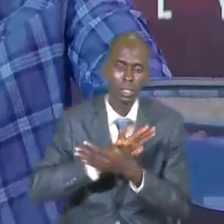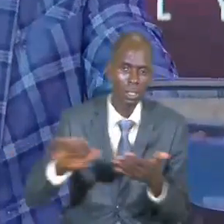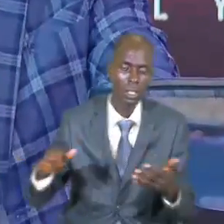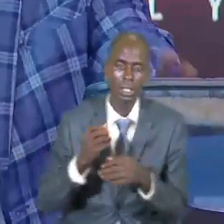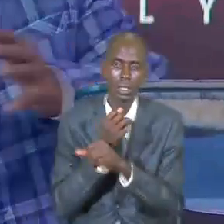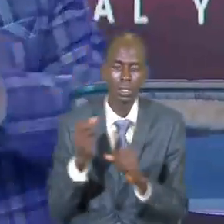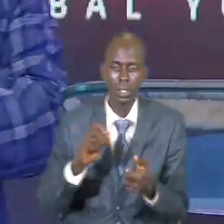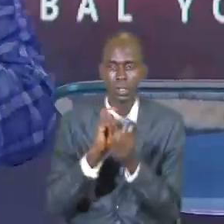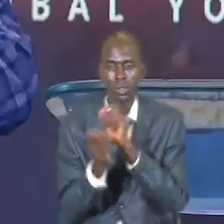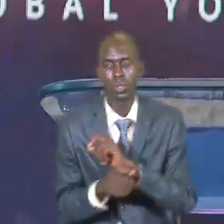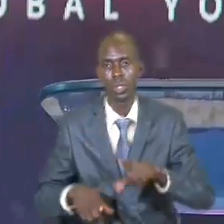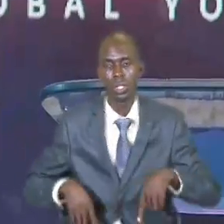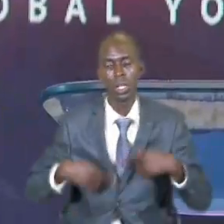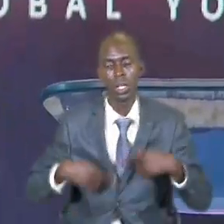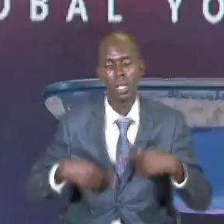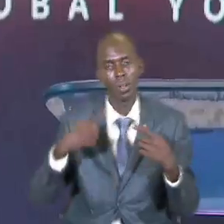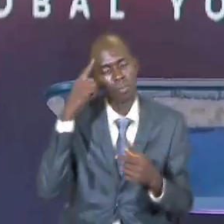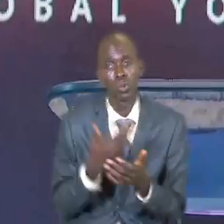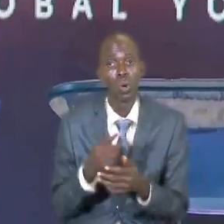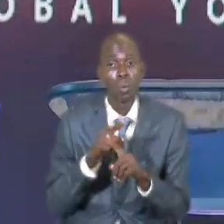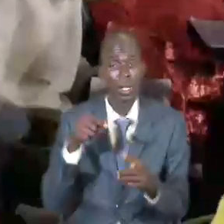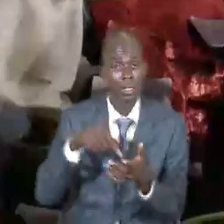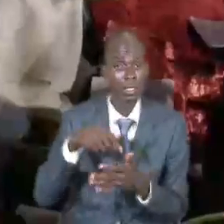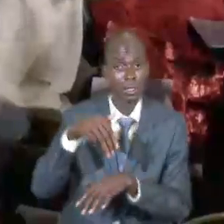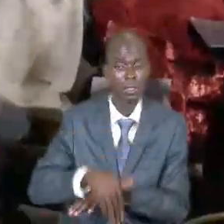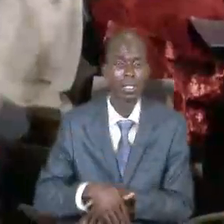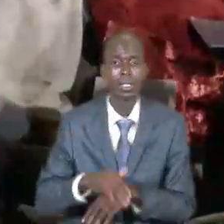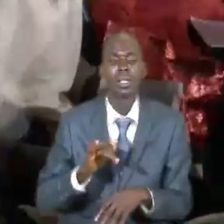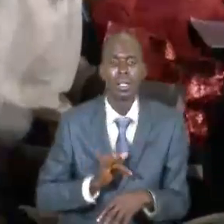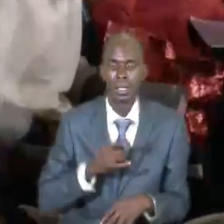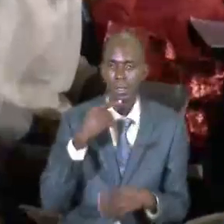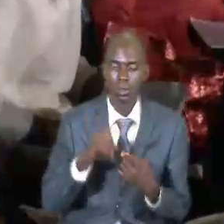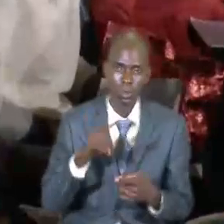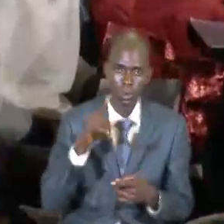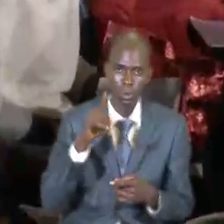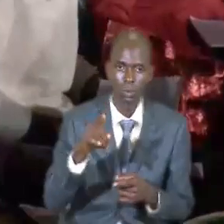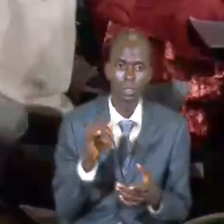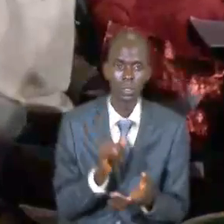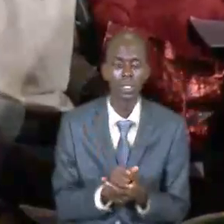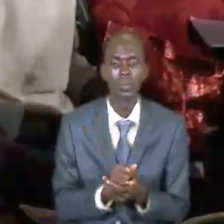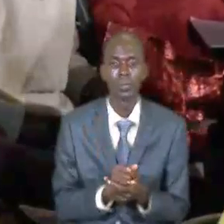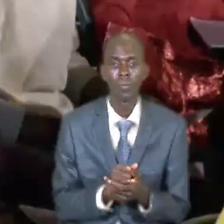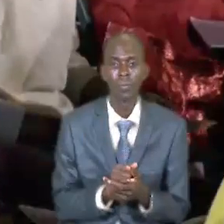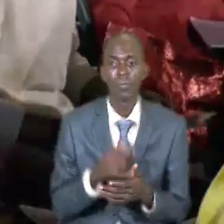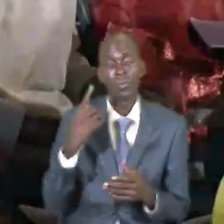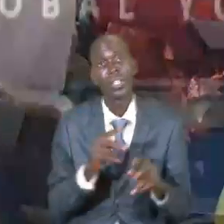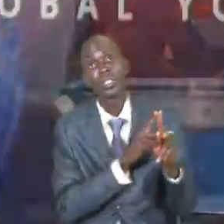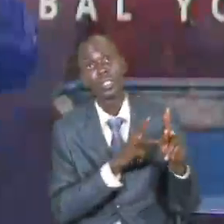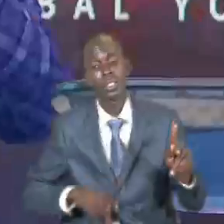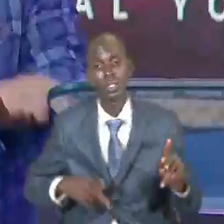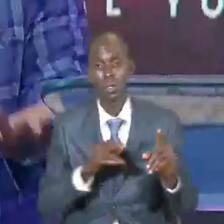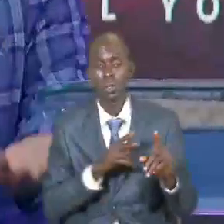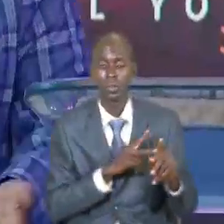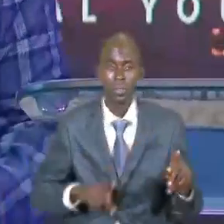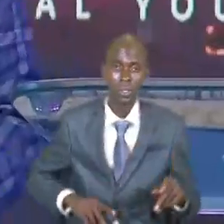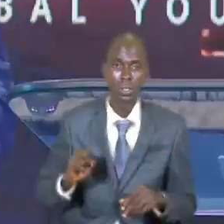And tonight, an invitation is coming to you. The King of Kings, the Lord of Lords, the